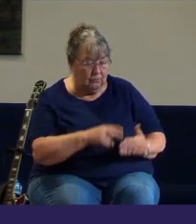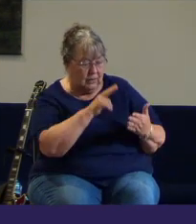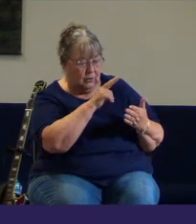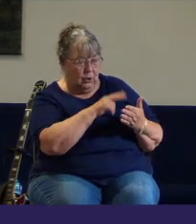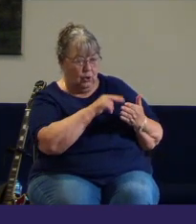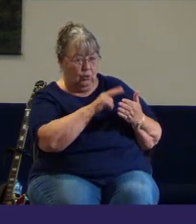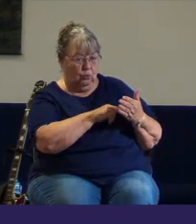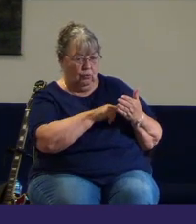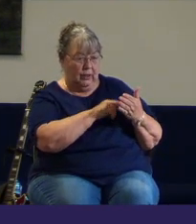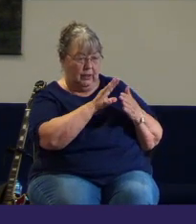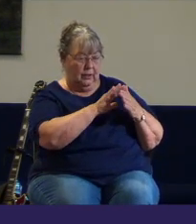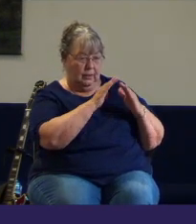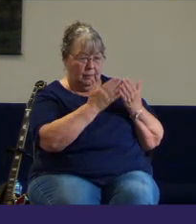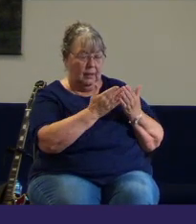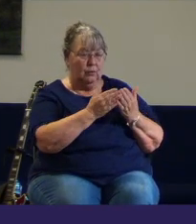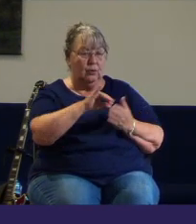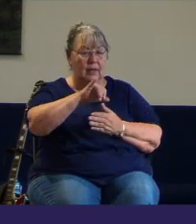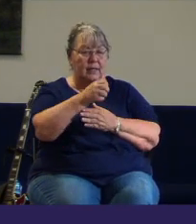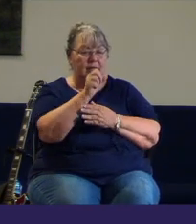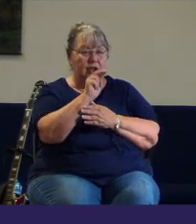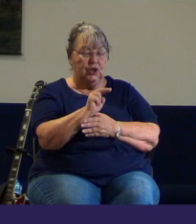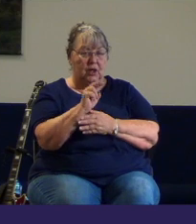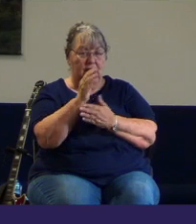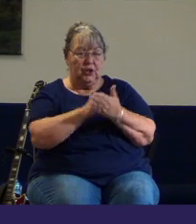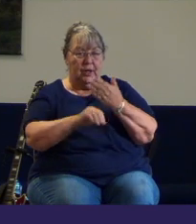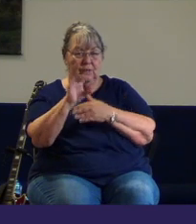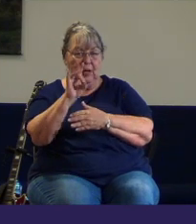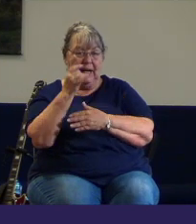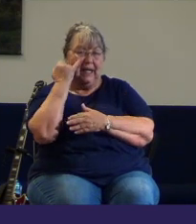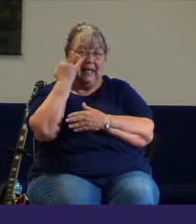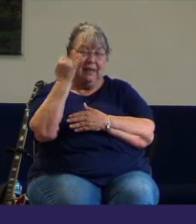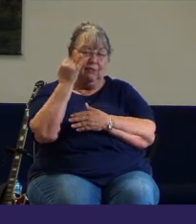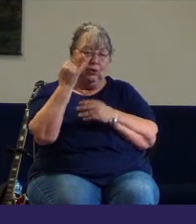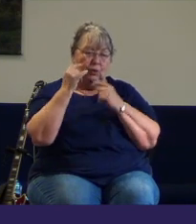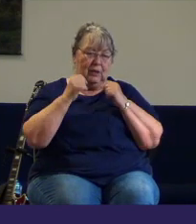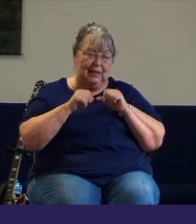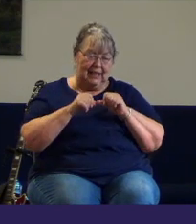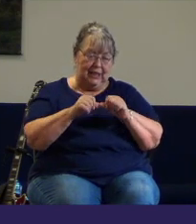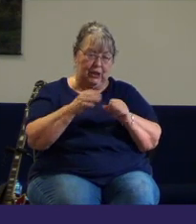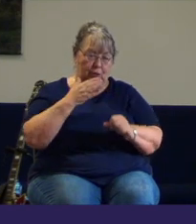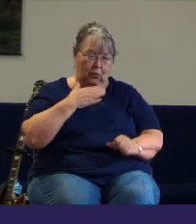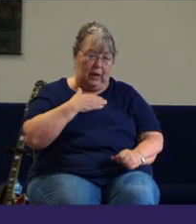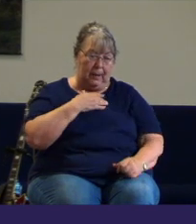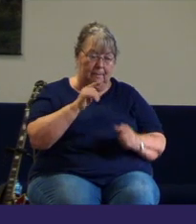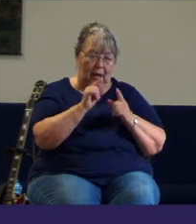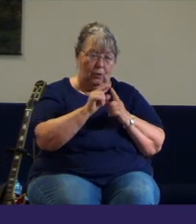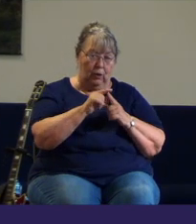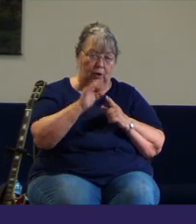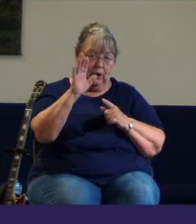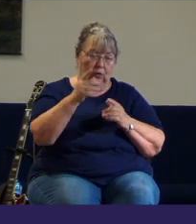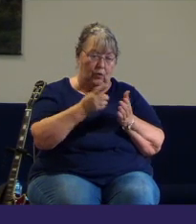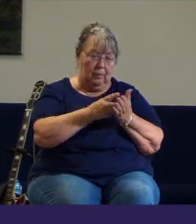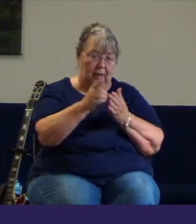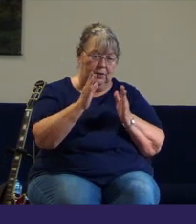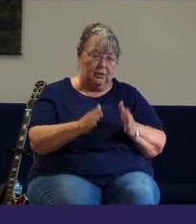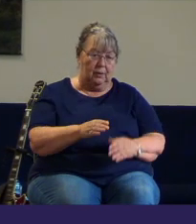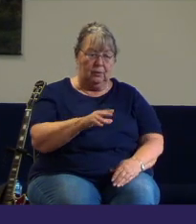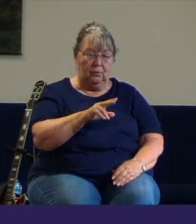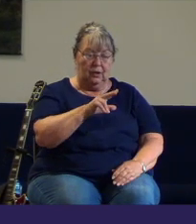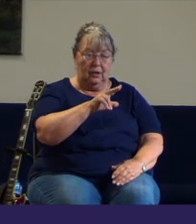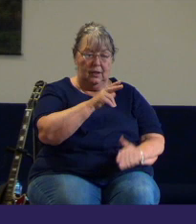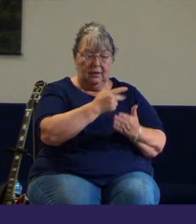daily, right? Jesus says in John 8, he says, if you continue in my word, then are you my disciples indeed. Verses 32